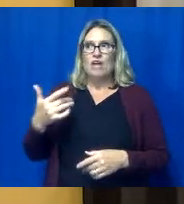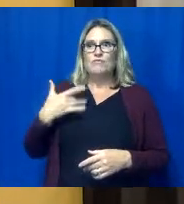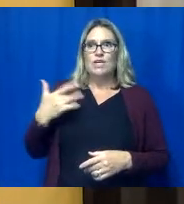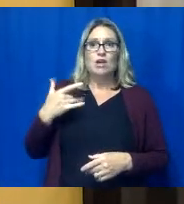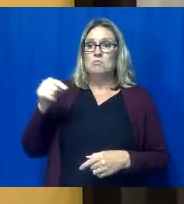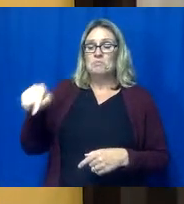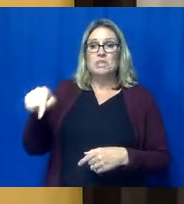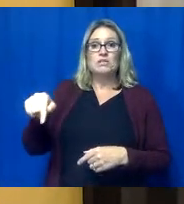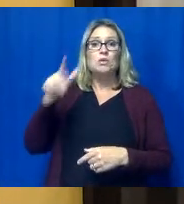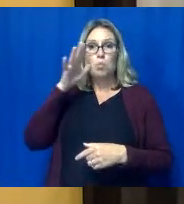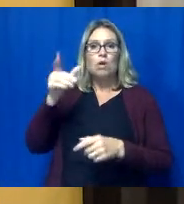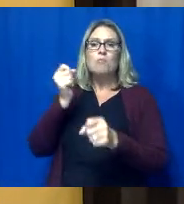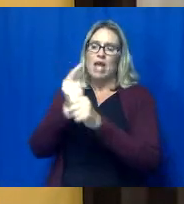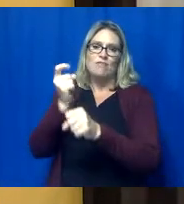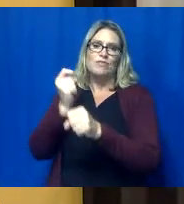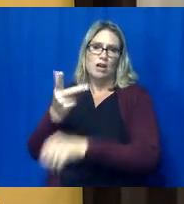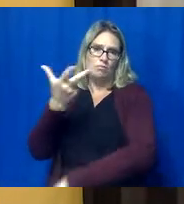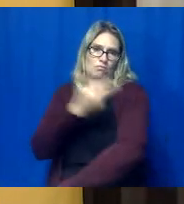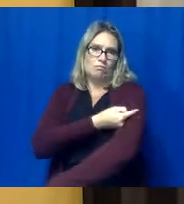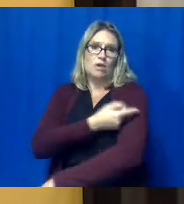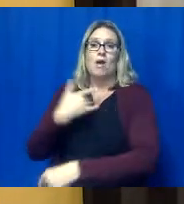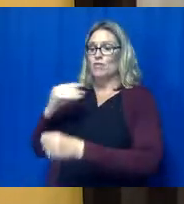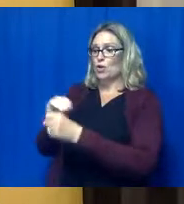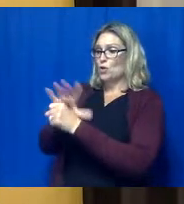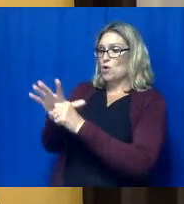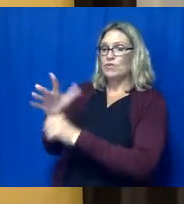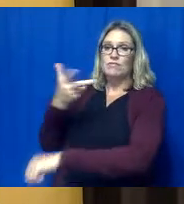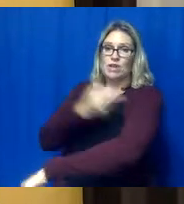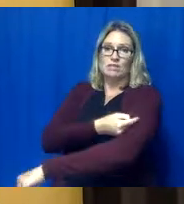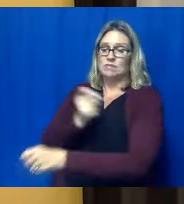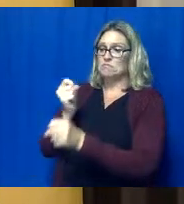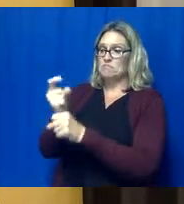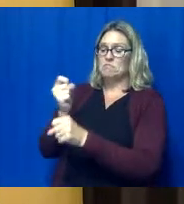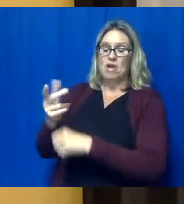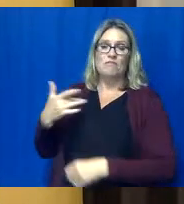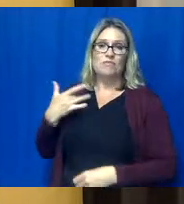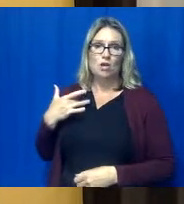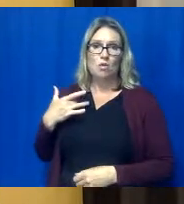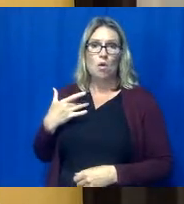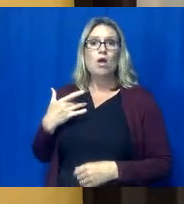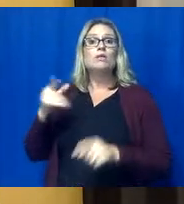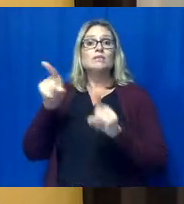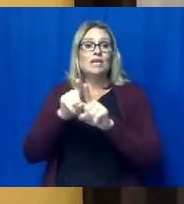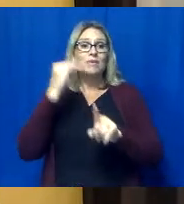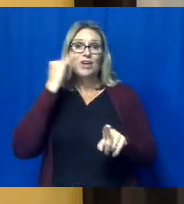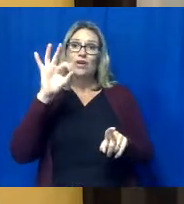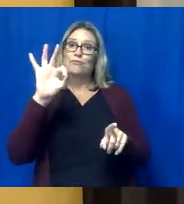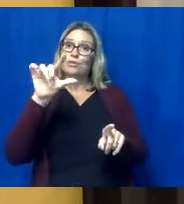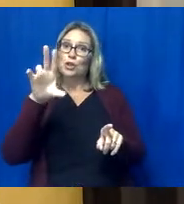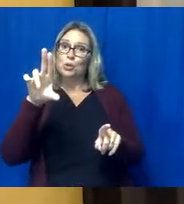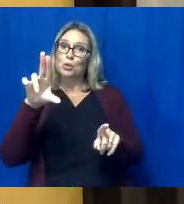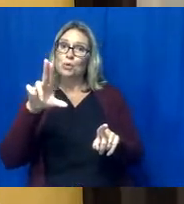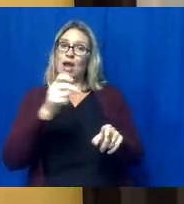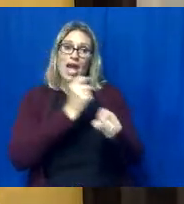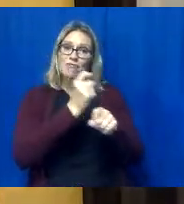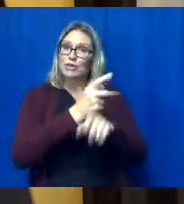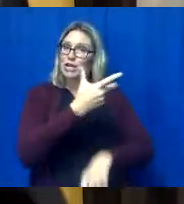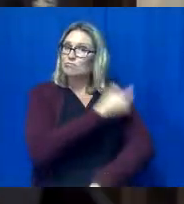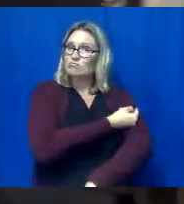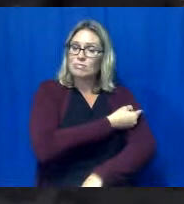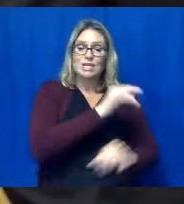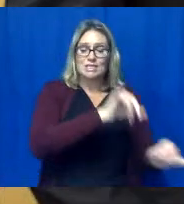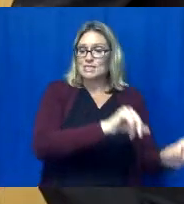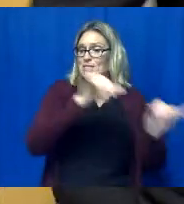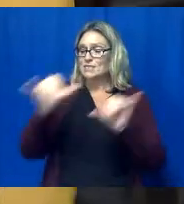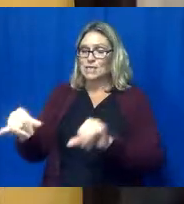annual influenza and COVID vaccine, for example, because that's what works for influenza, that will work for this. Alexandre